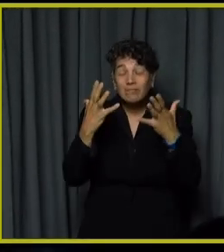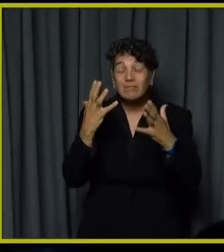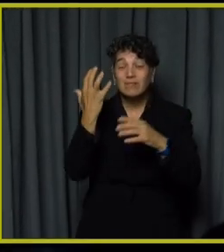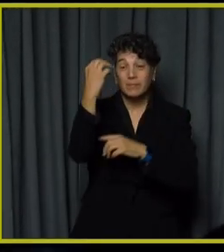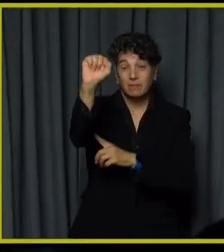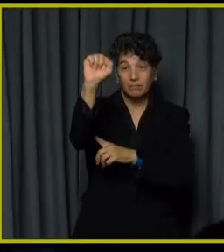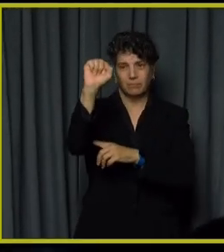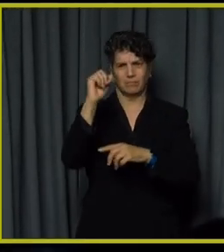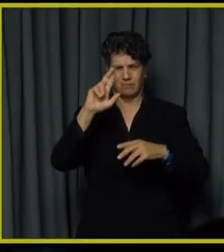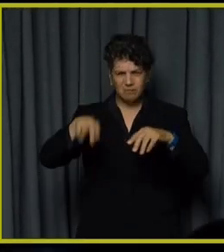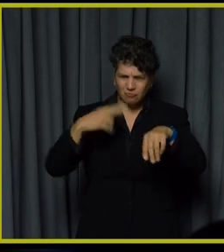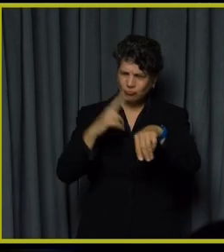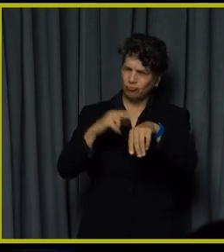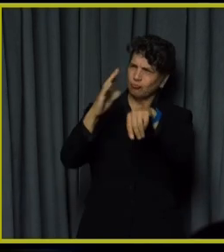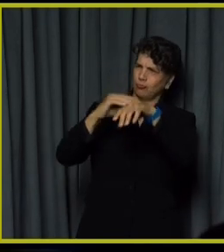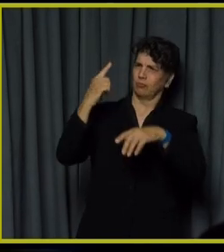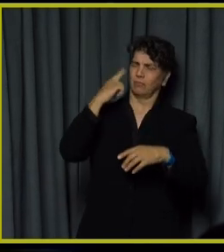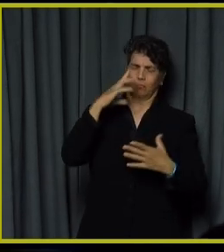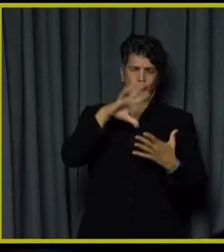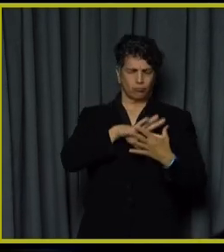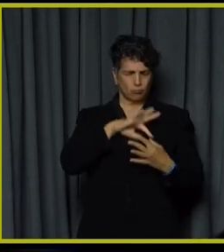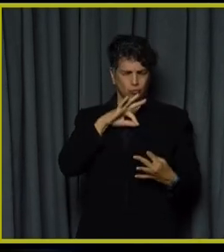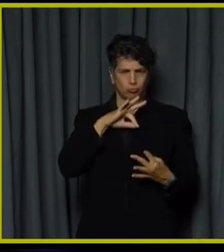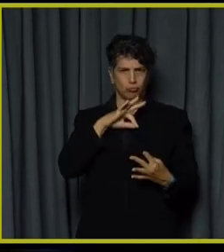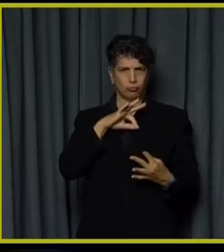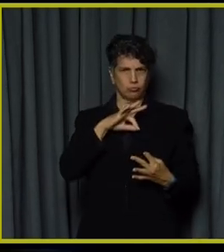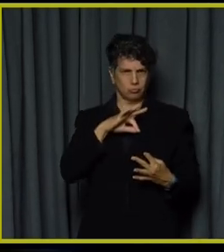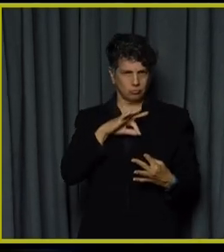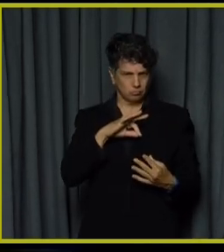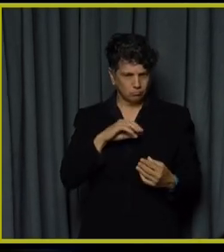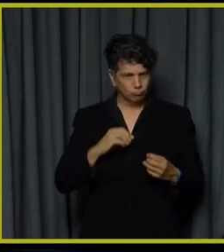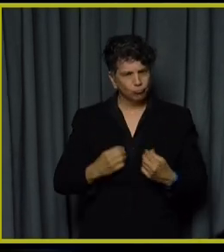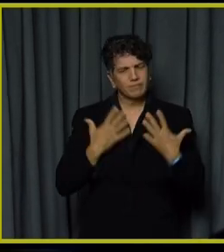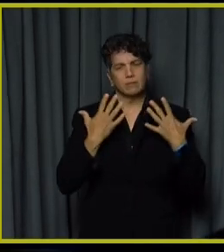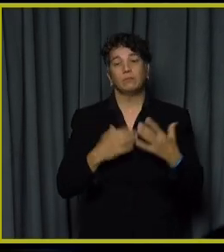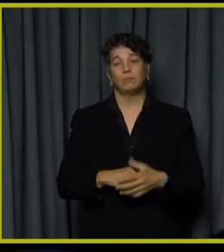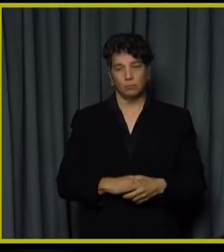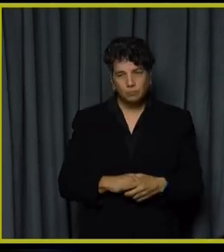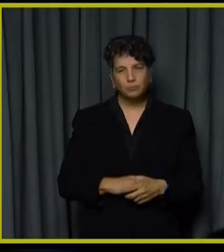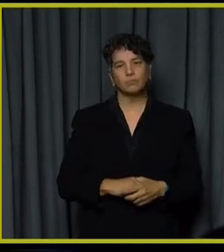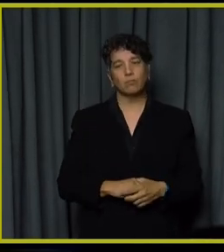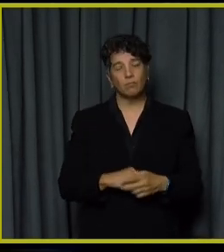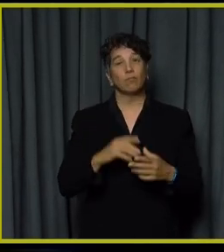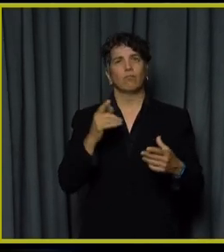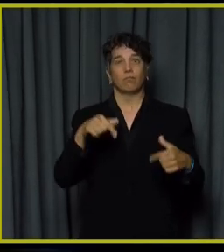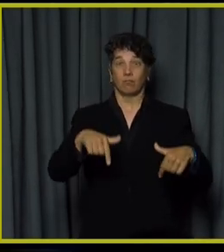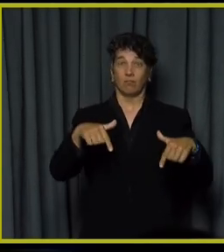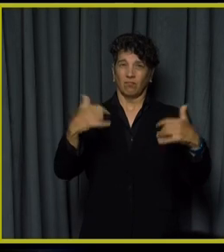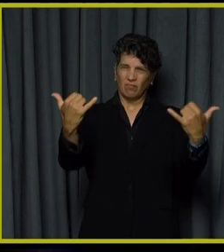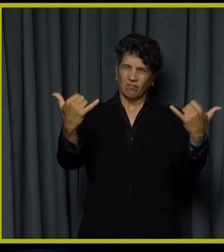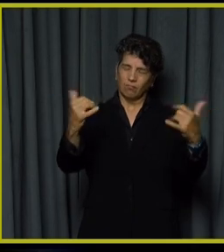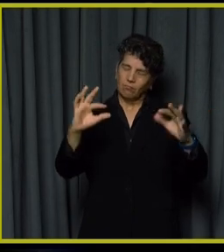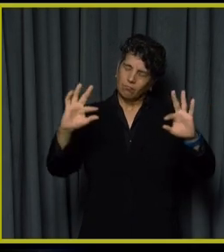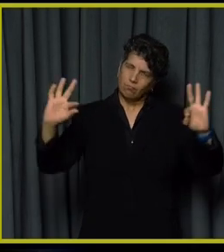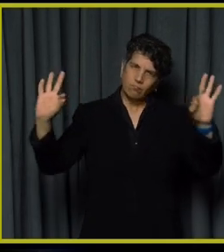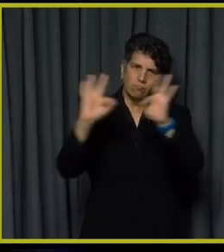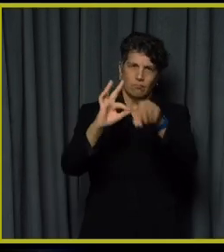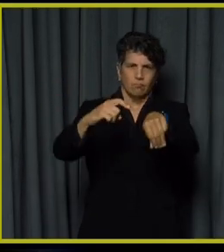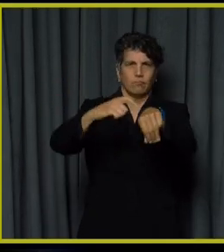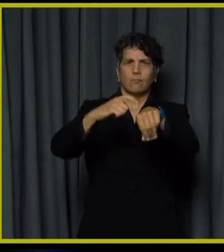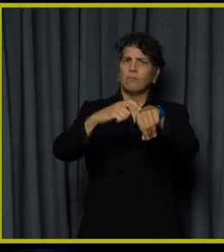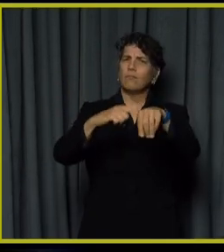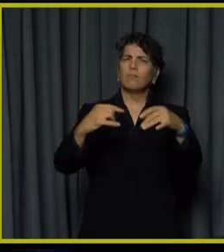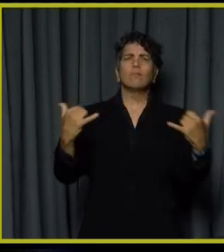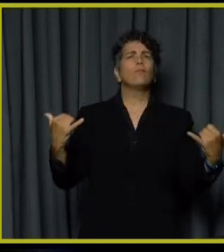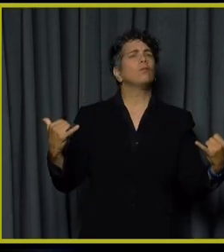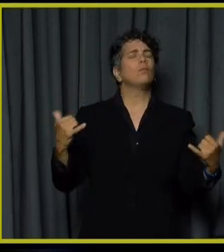for moral revival. Because right now, this call for revival could not be more timely or more